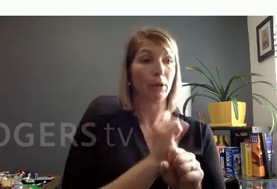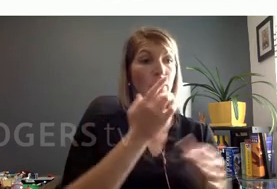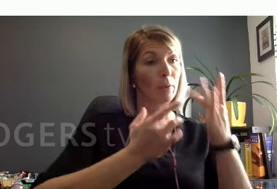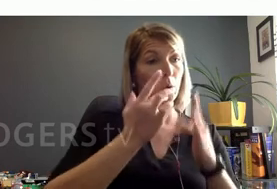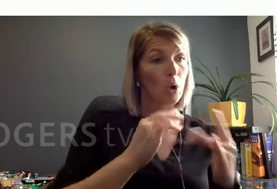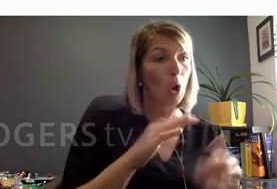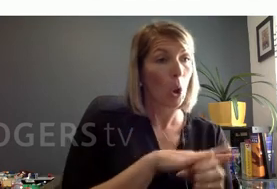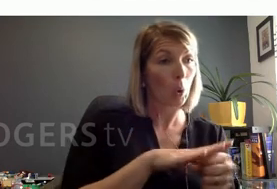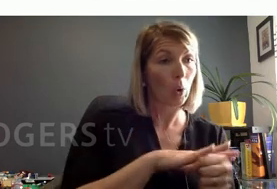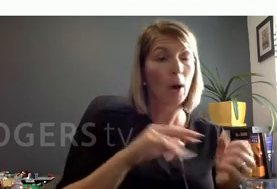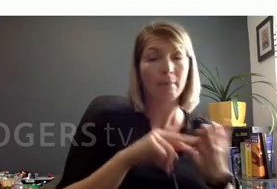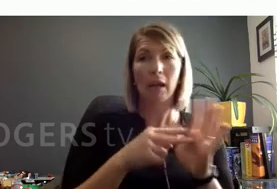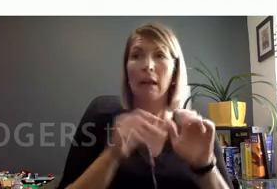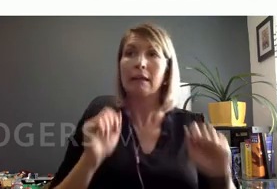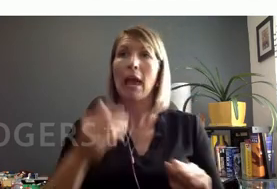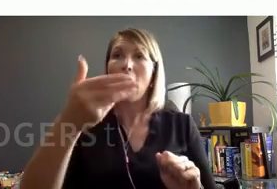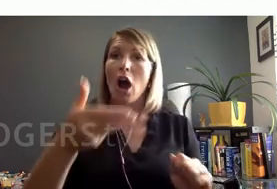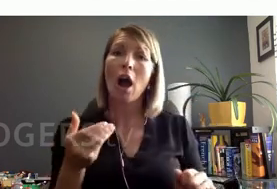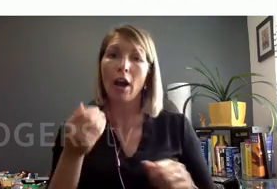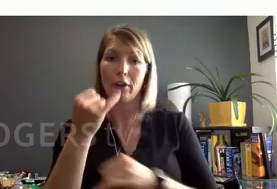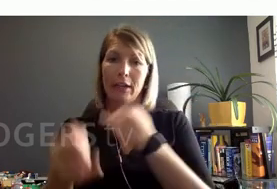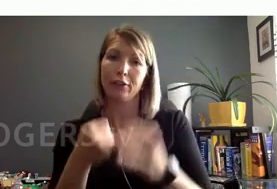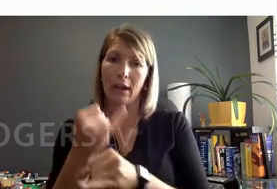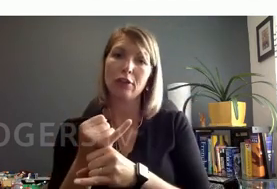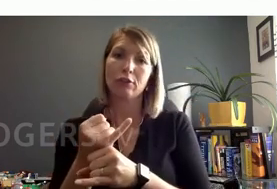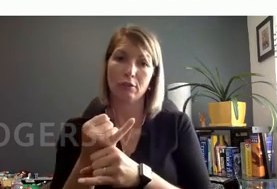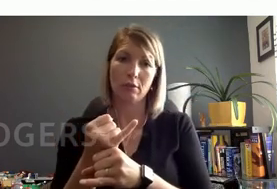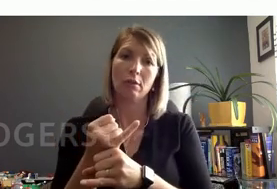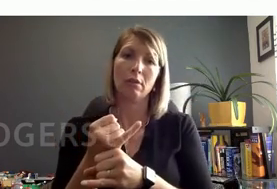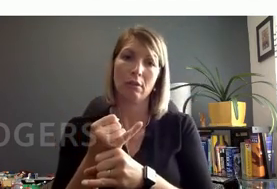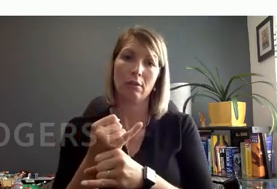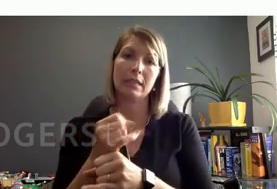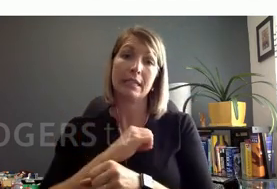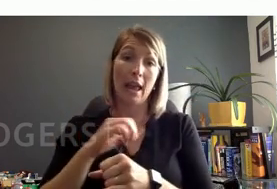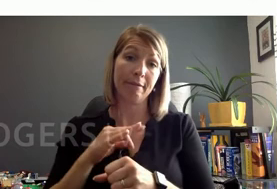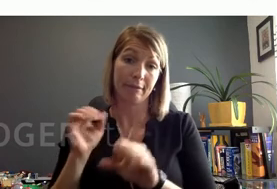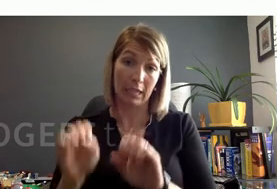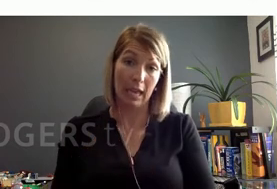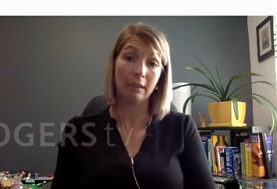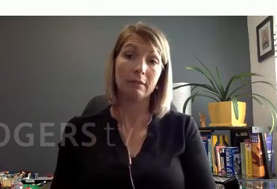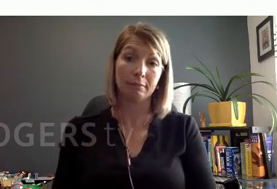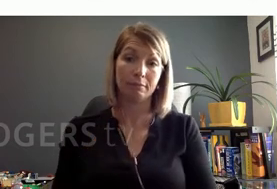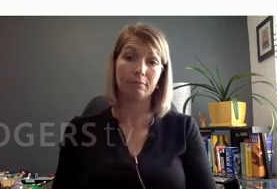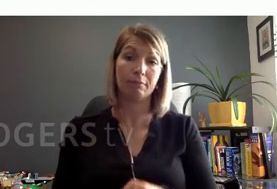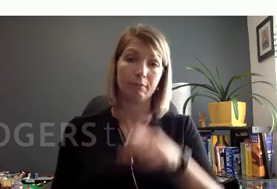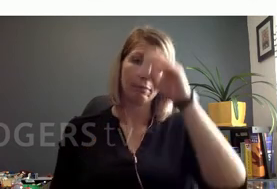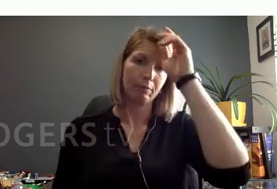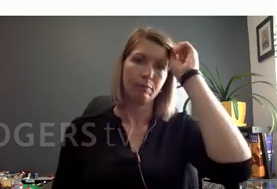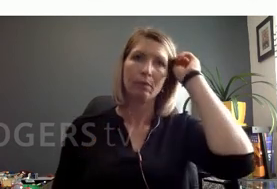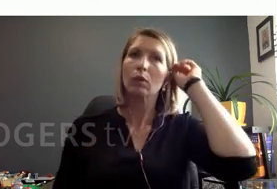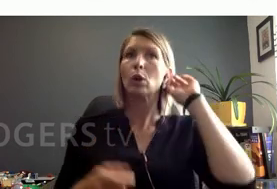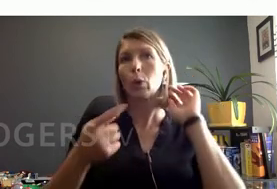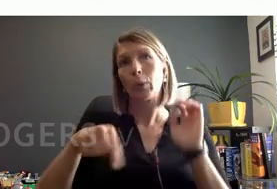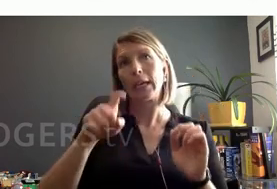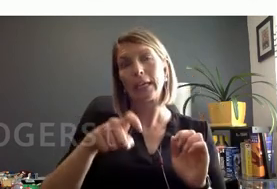most you know, common occupations that need more workers are professionals, you